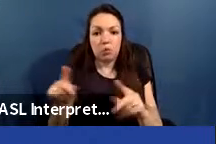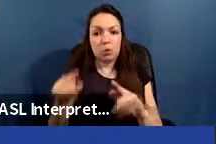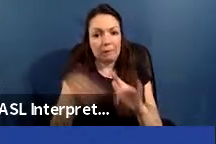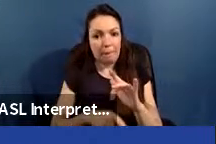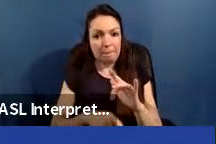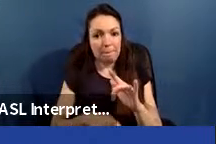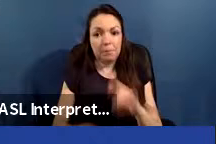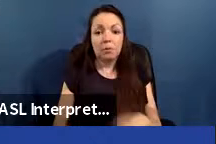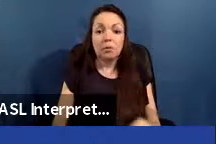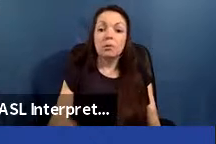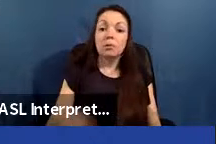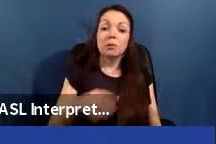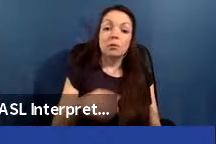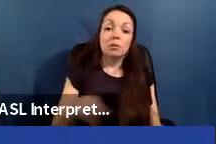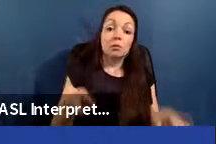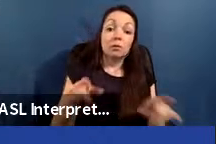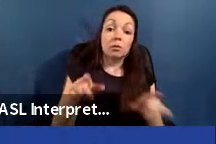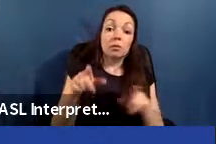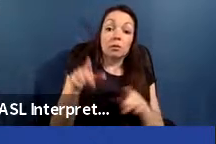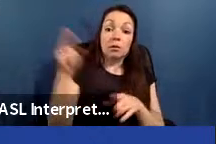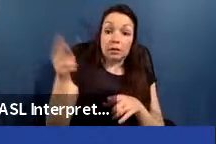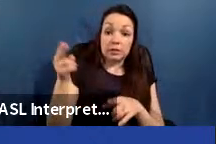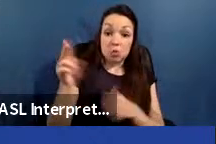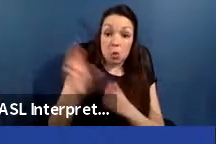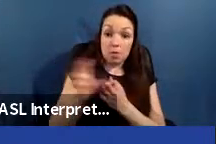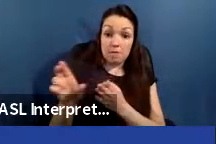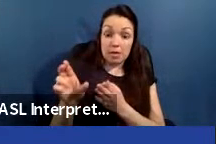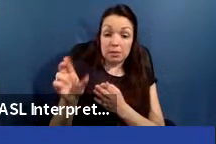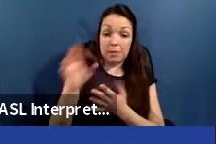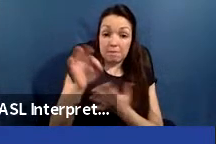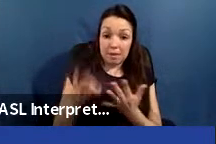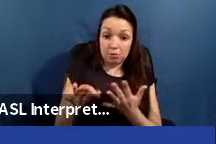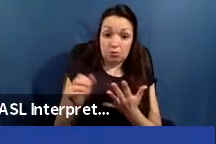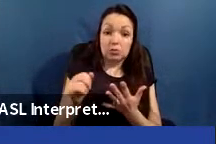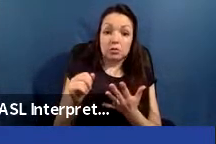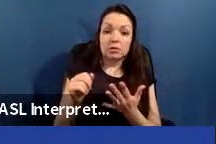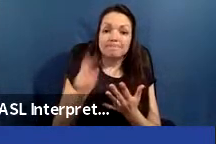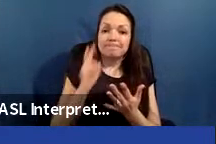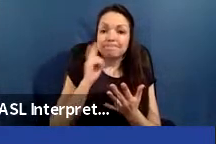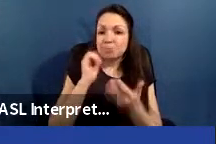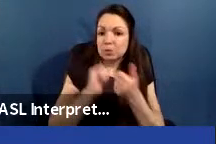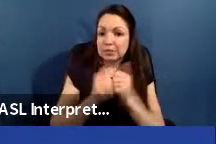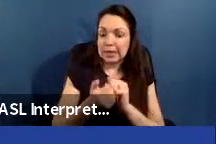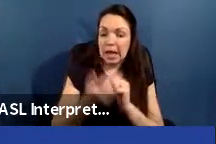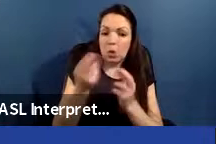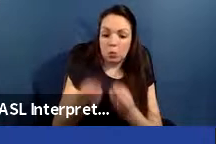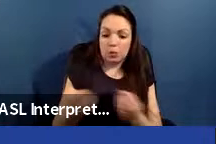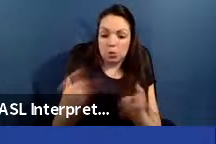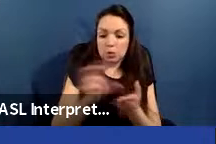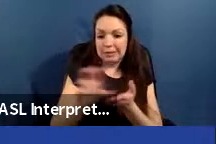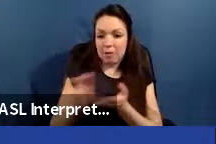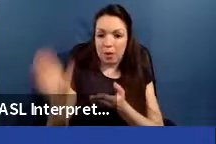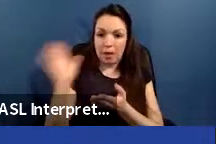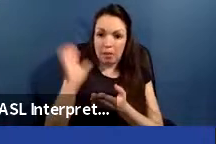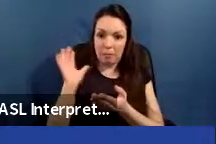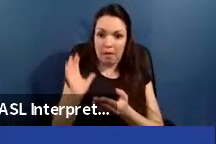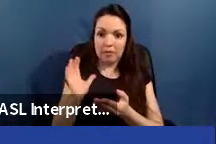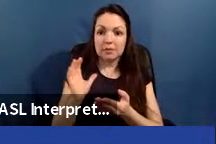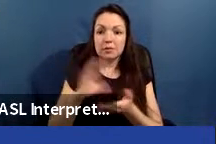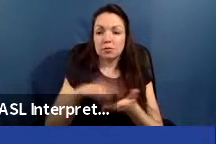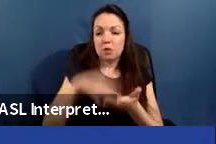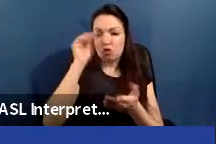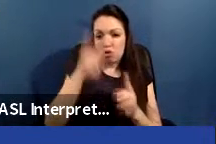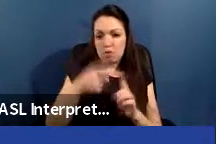historical investment factors to make sure we're looking at how resources have been allocated in the past to learn from